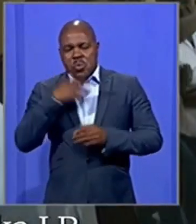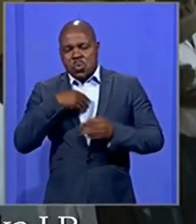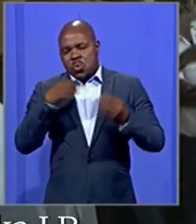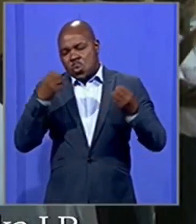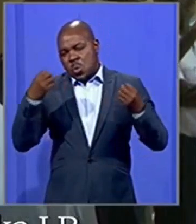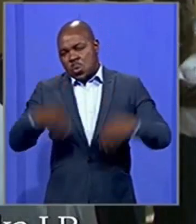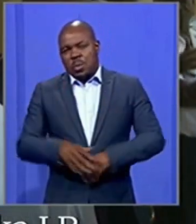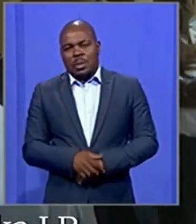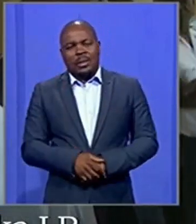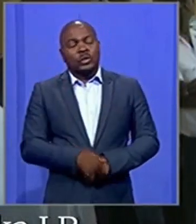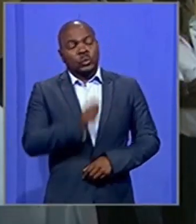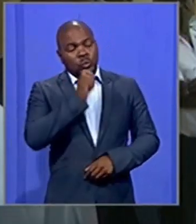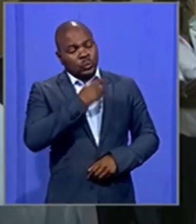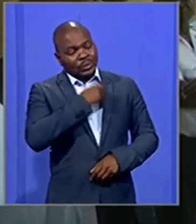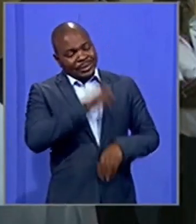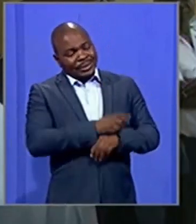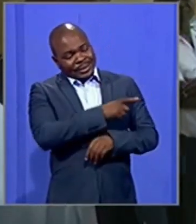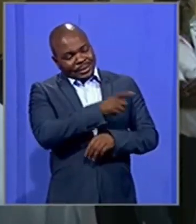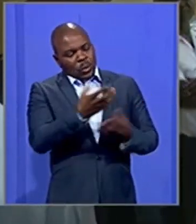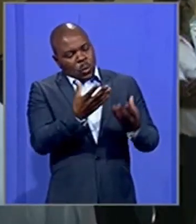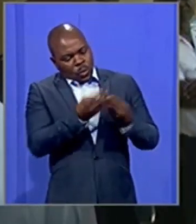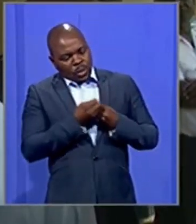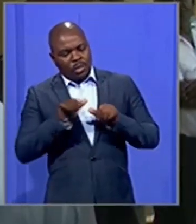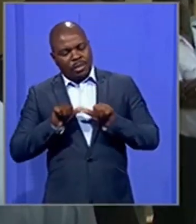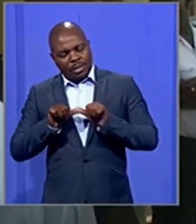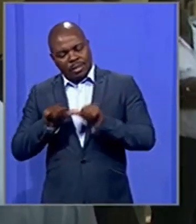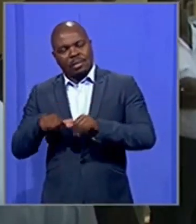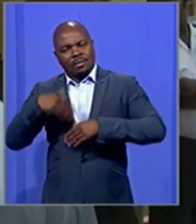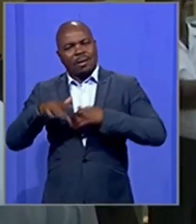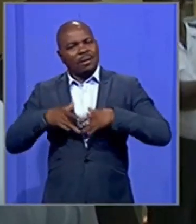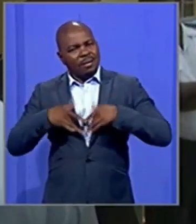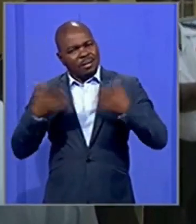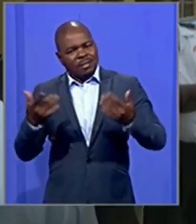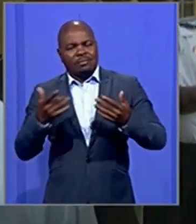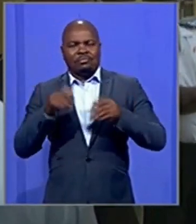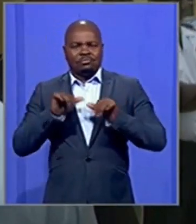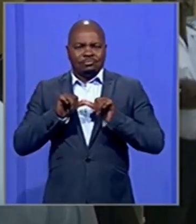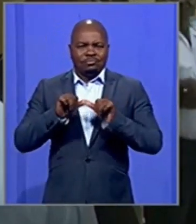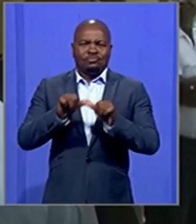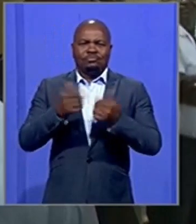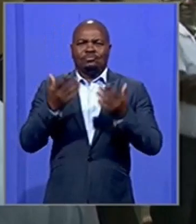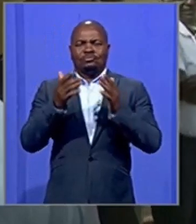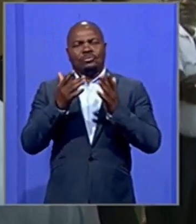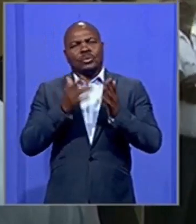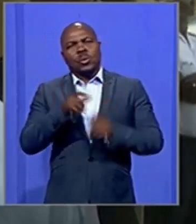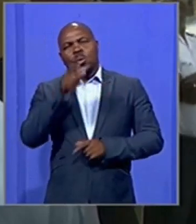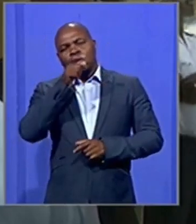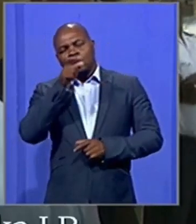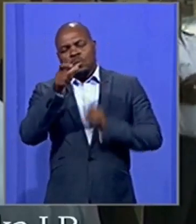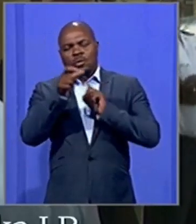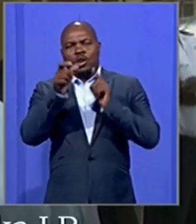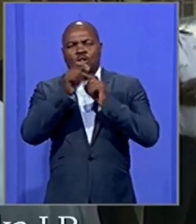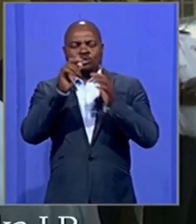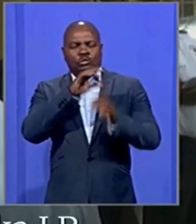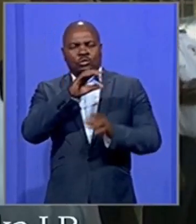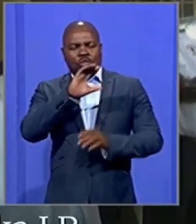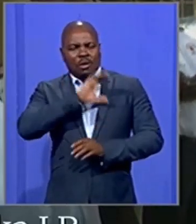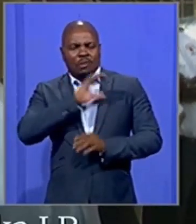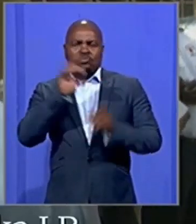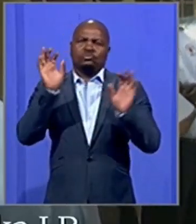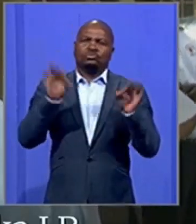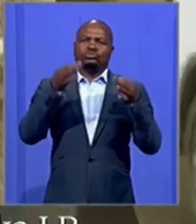ba tlhoka re sa nyaka gore re be le bona gore ba kgone go tšwela pele ka go haša ebangedi ka go opela